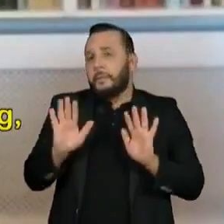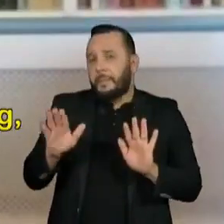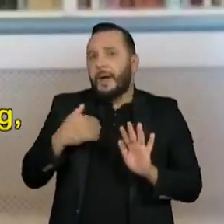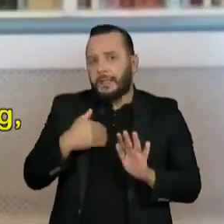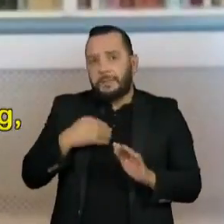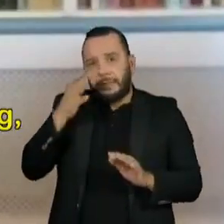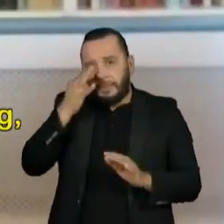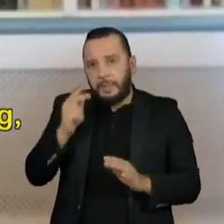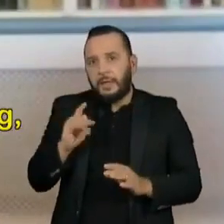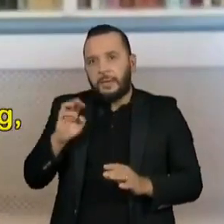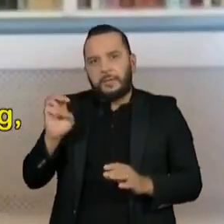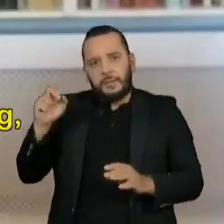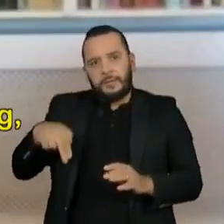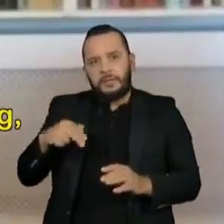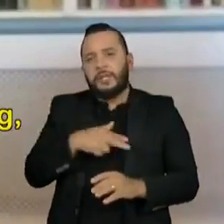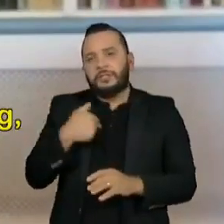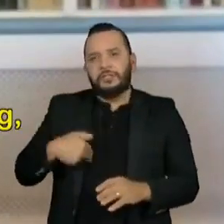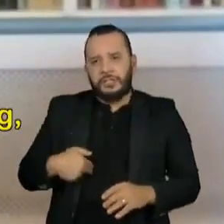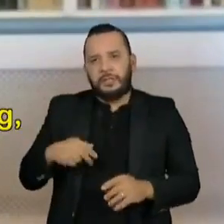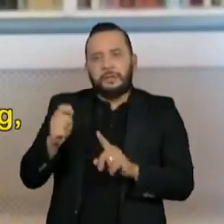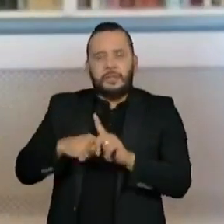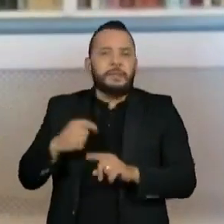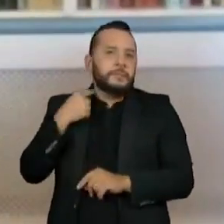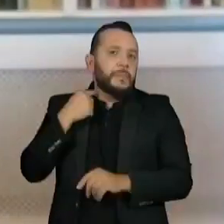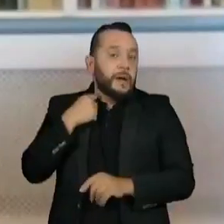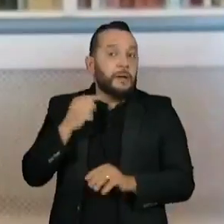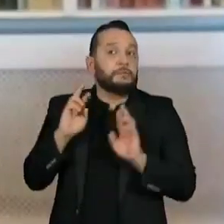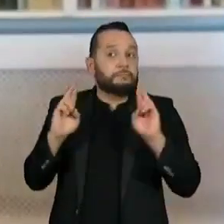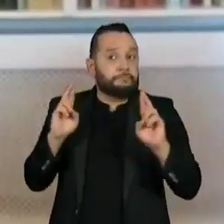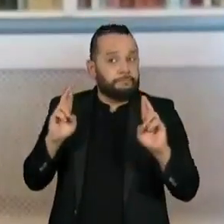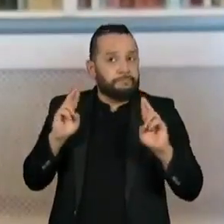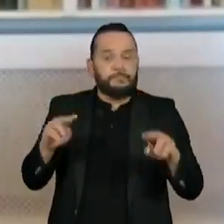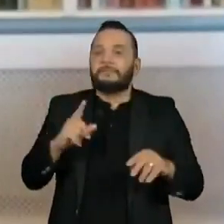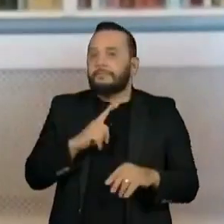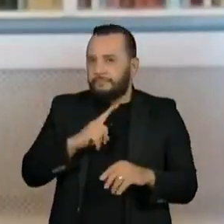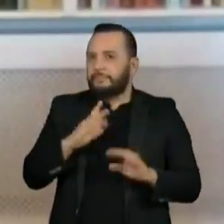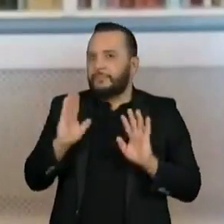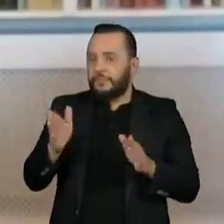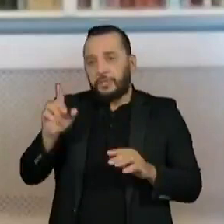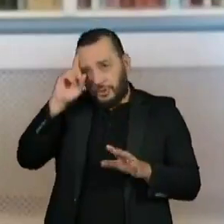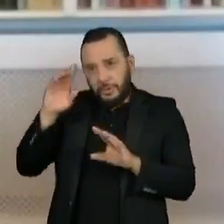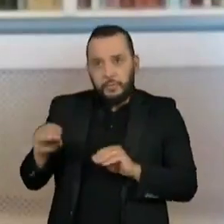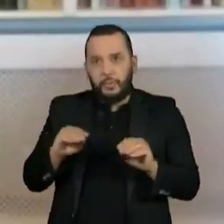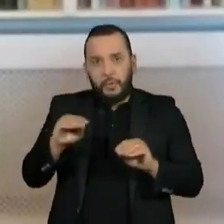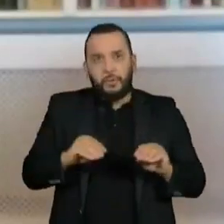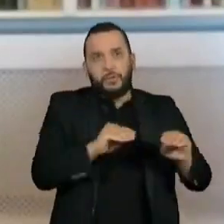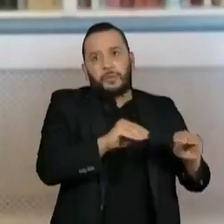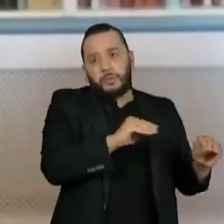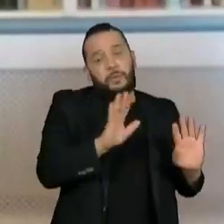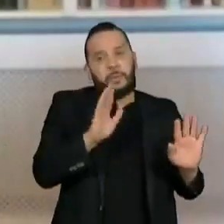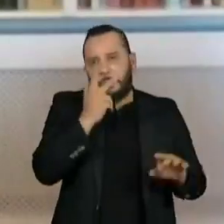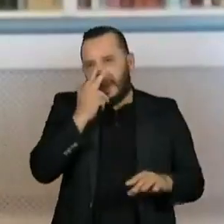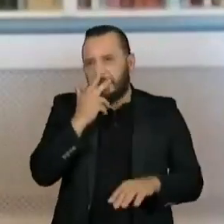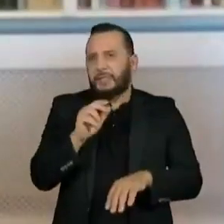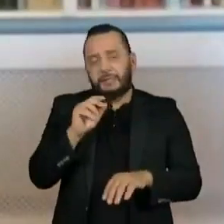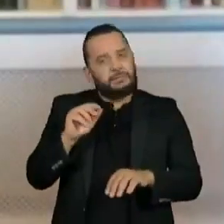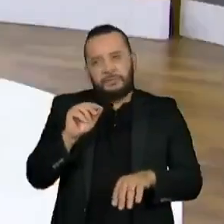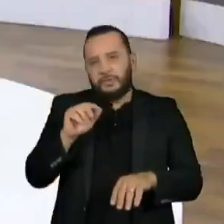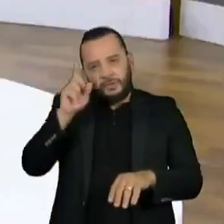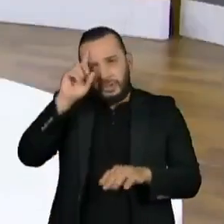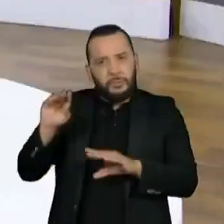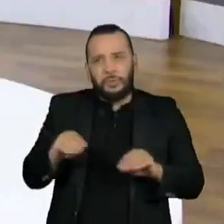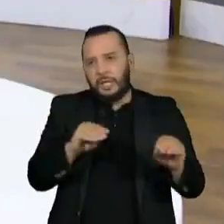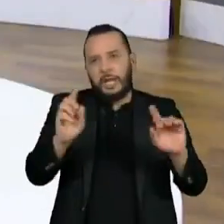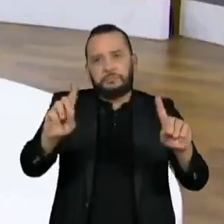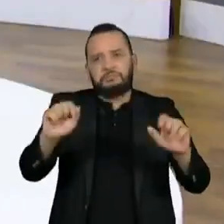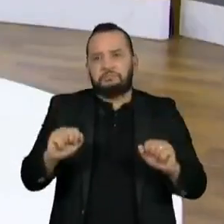Kunming in China physically next May they hope it may you know it's been postponed already but I hope it won't be have to be postponed again but